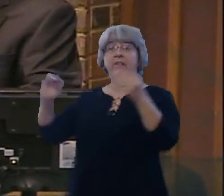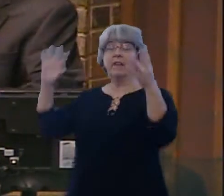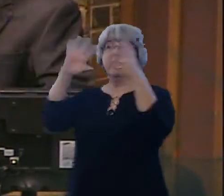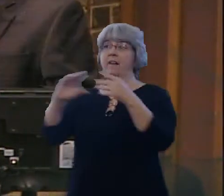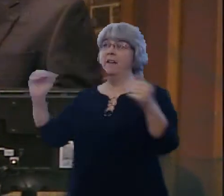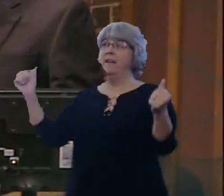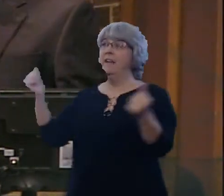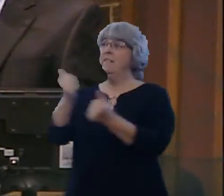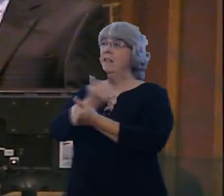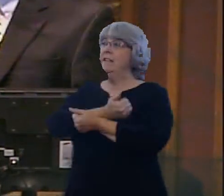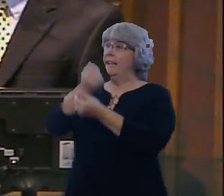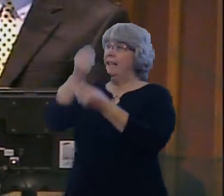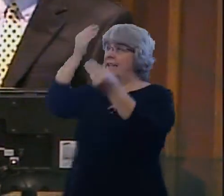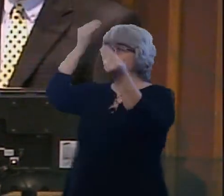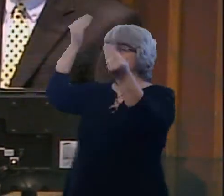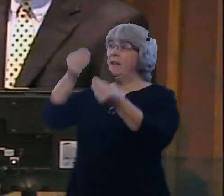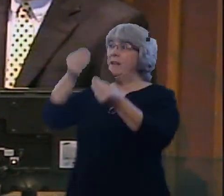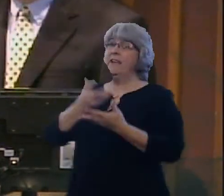of love.